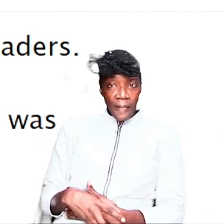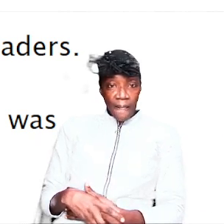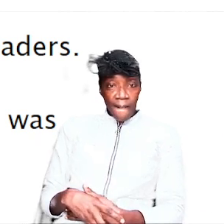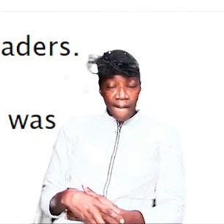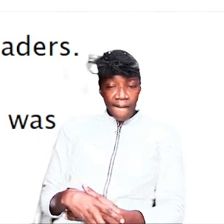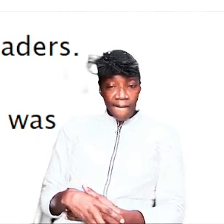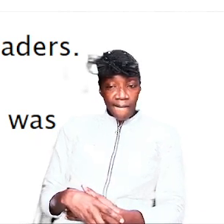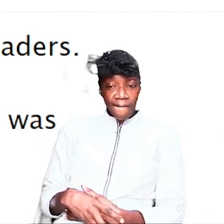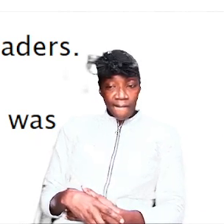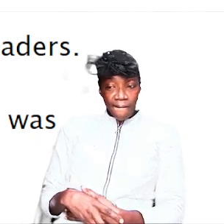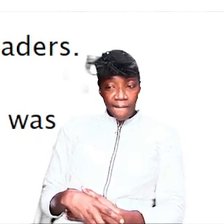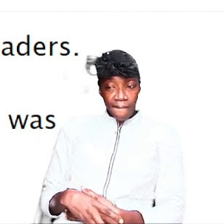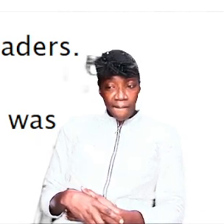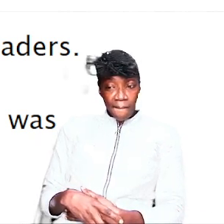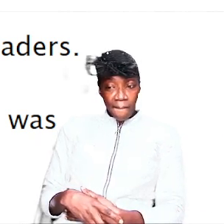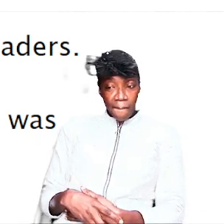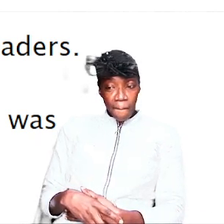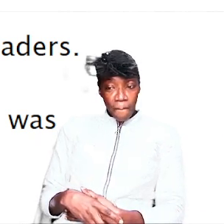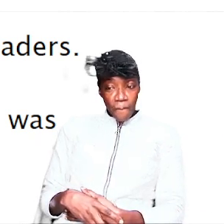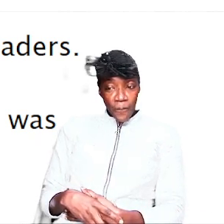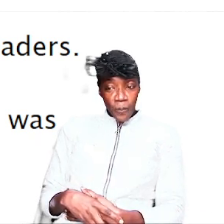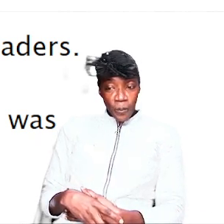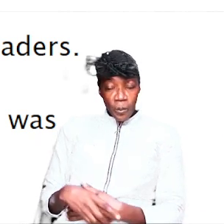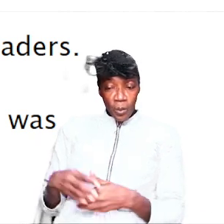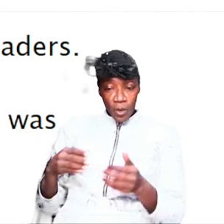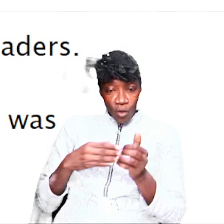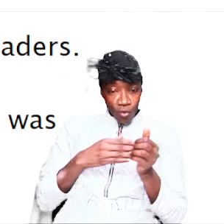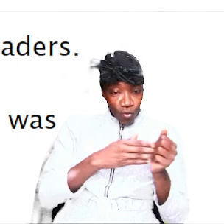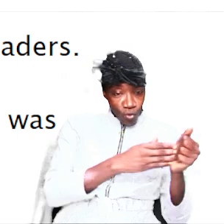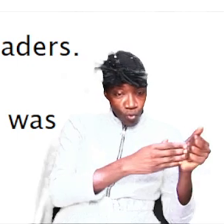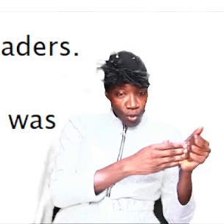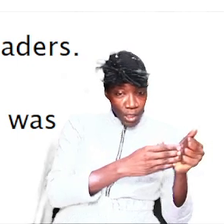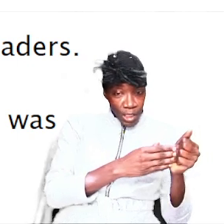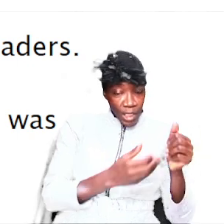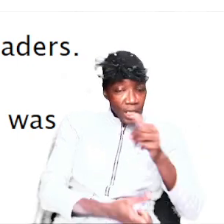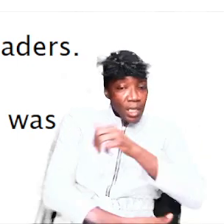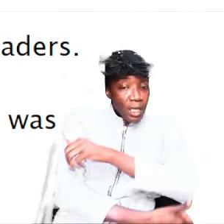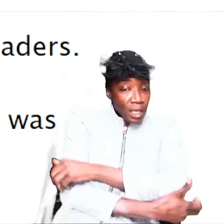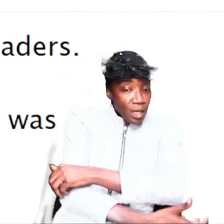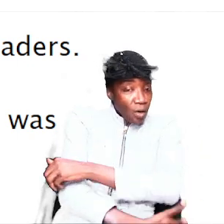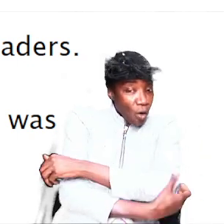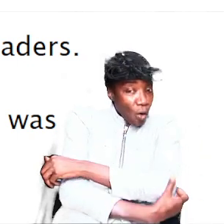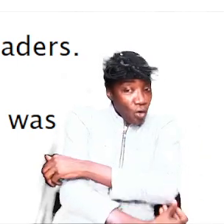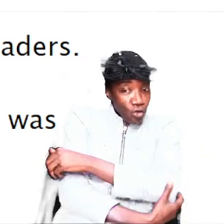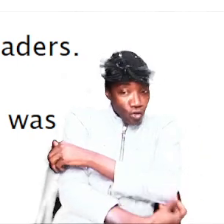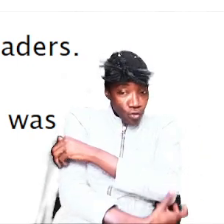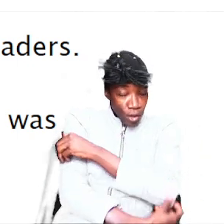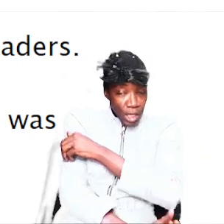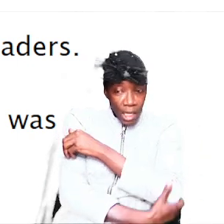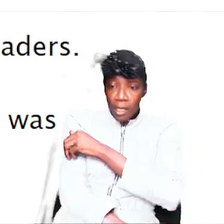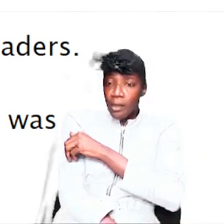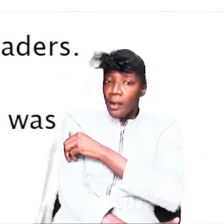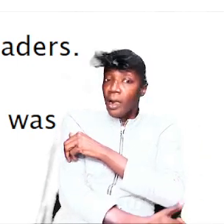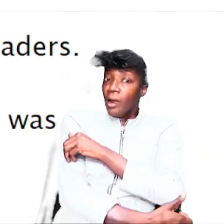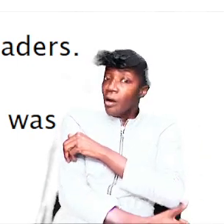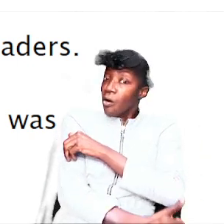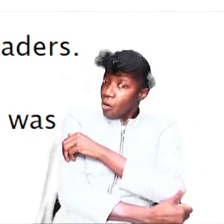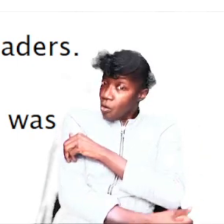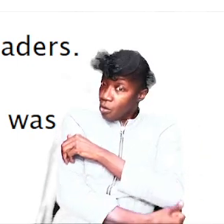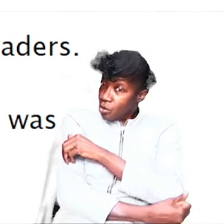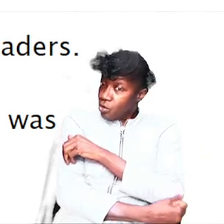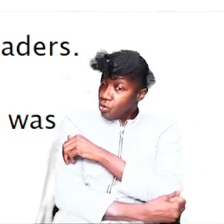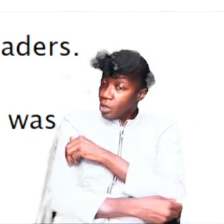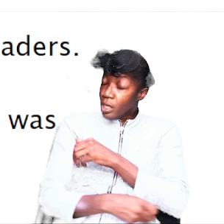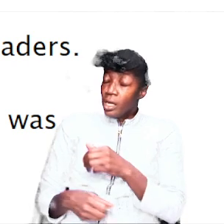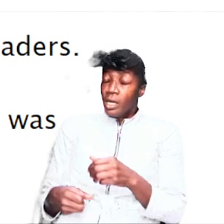Yes, those who lead the country, those who deal with the affairs of the country, but even so,